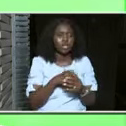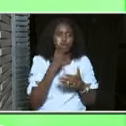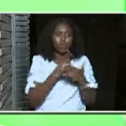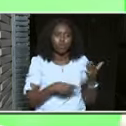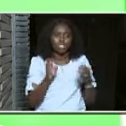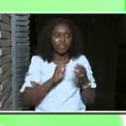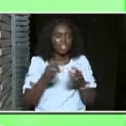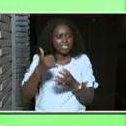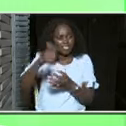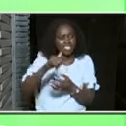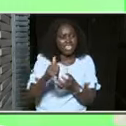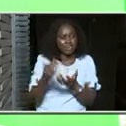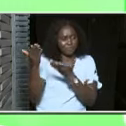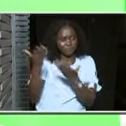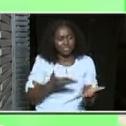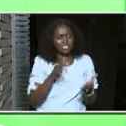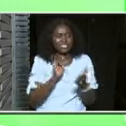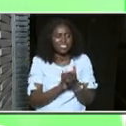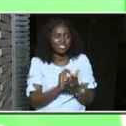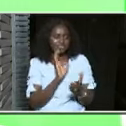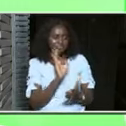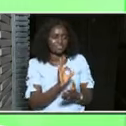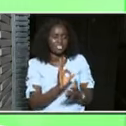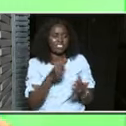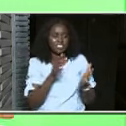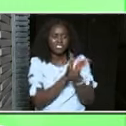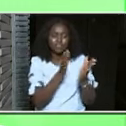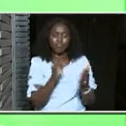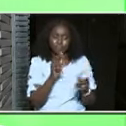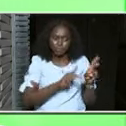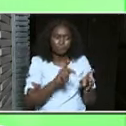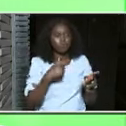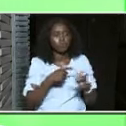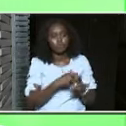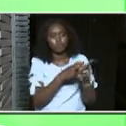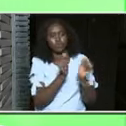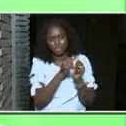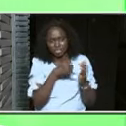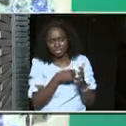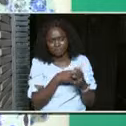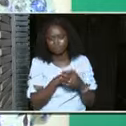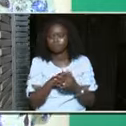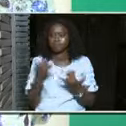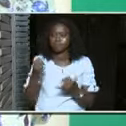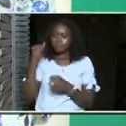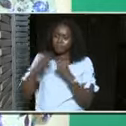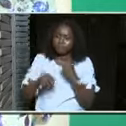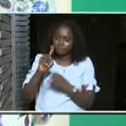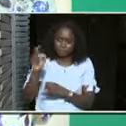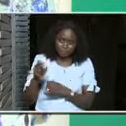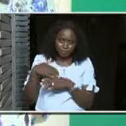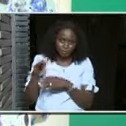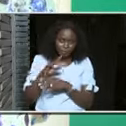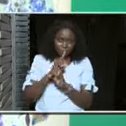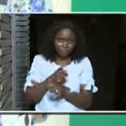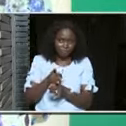with that suits the generality of the people is what we'll run with. Okay. A final question, and after you've answered